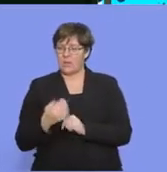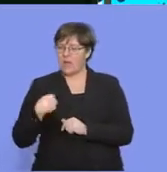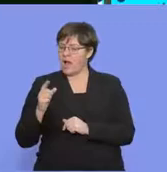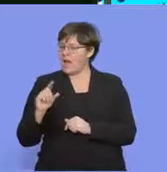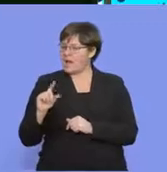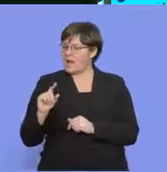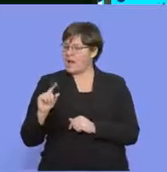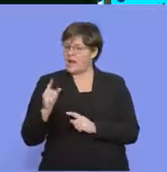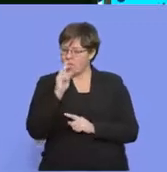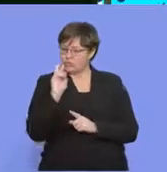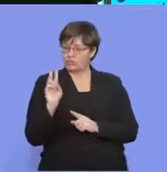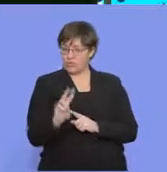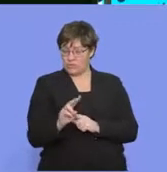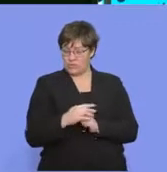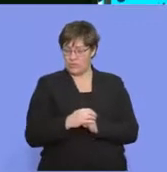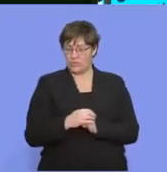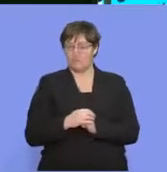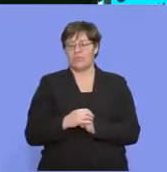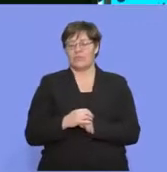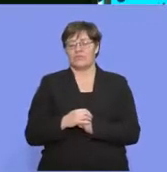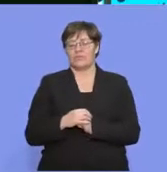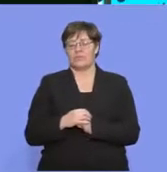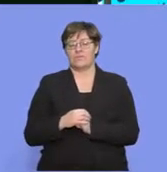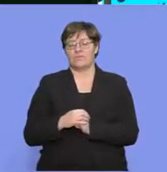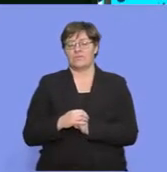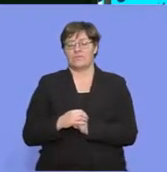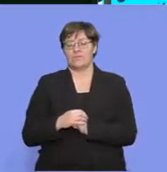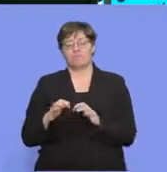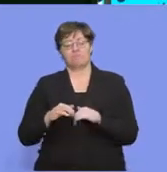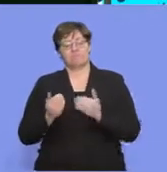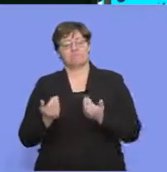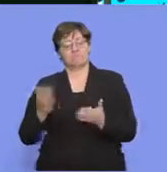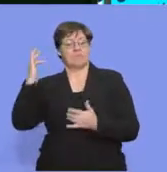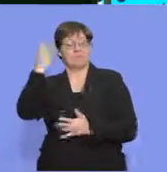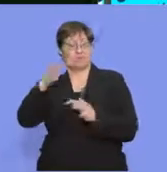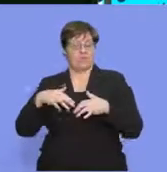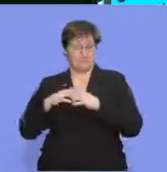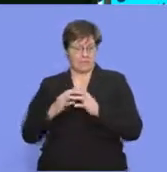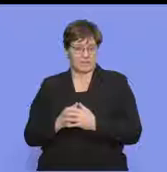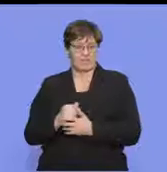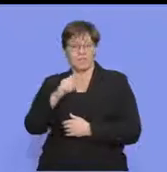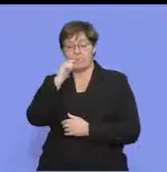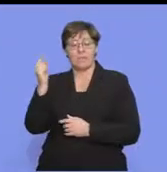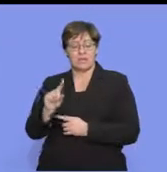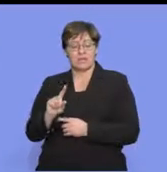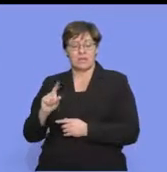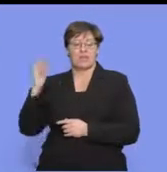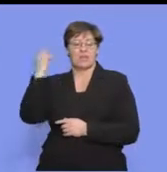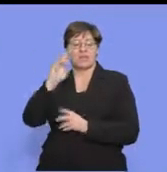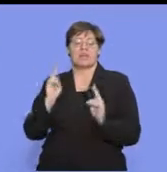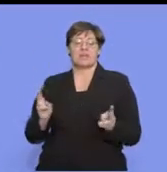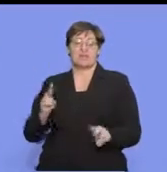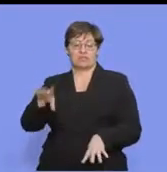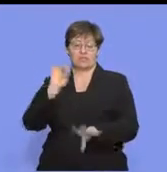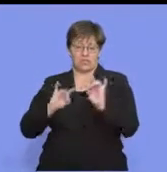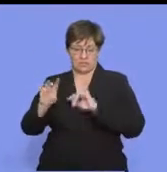interesting things that he saw, he then put forward his theory. And we call it the theory of natural selection.